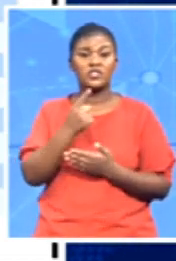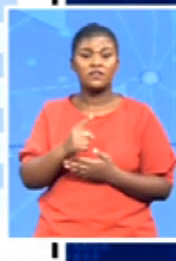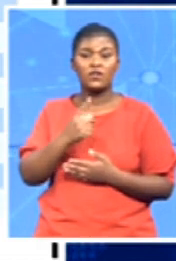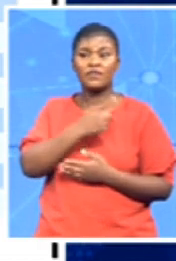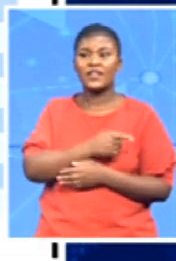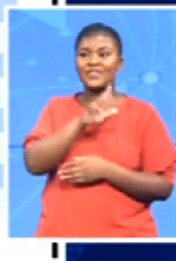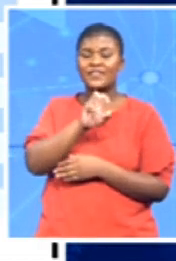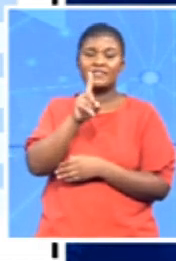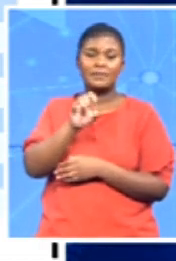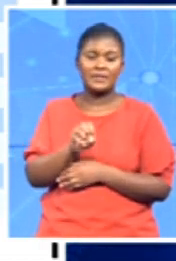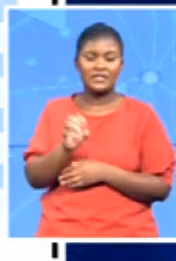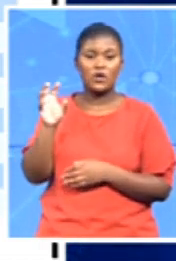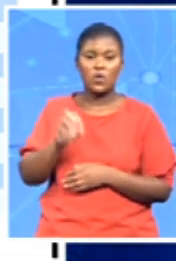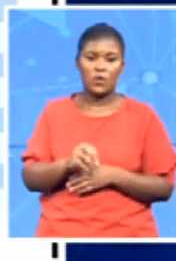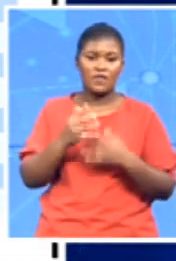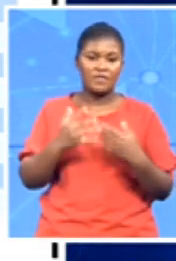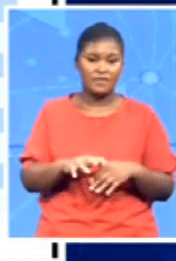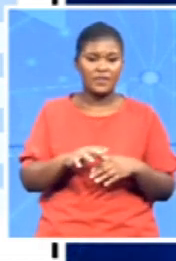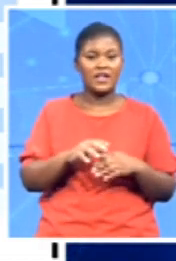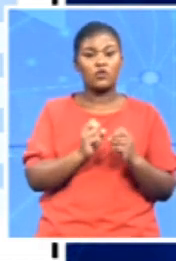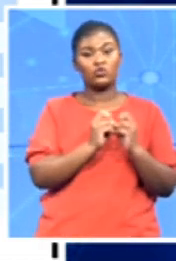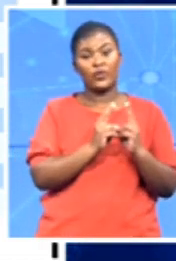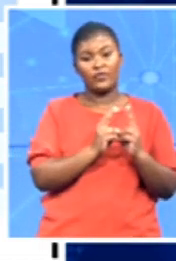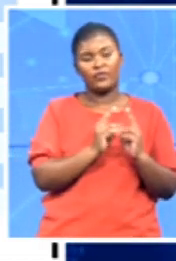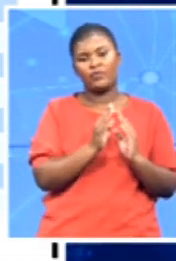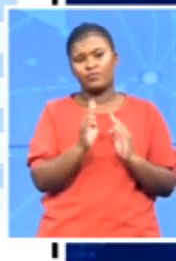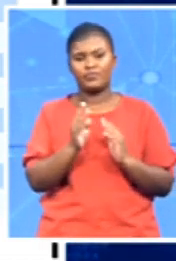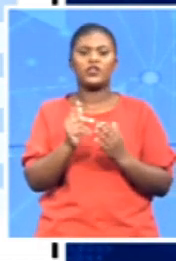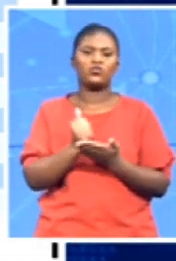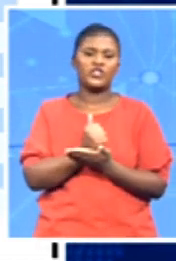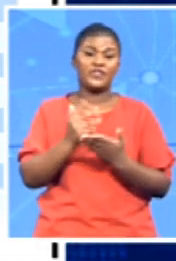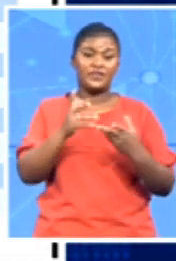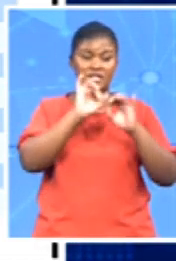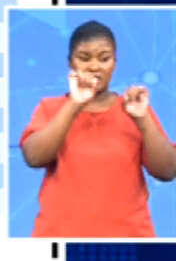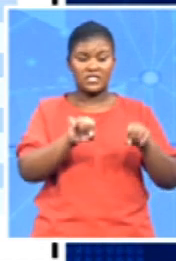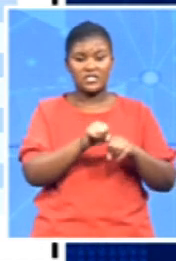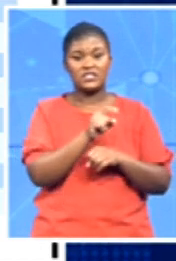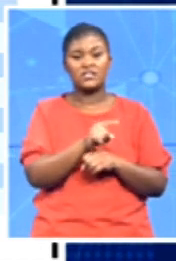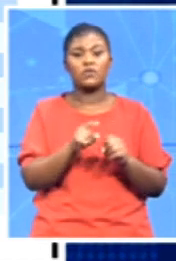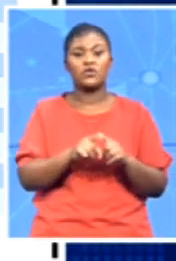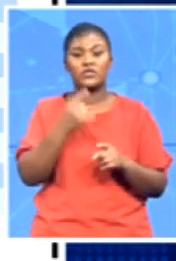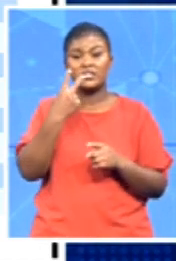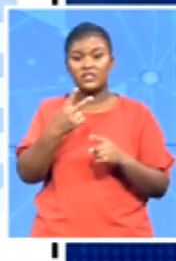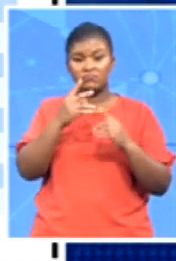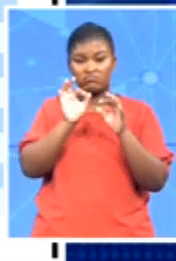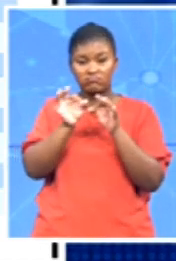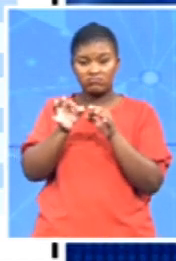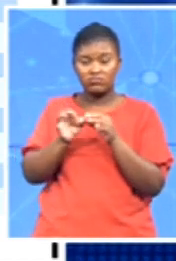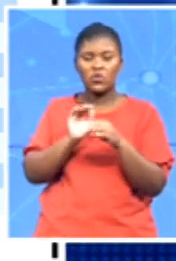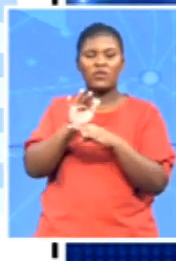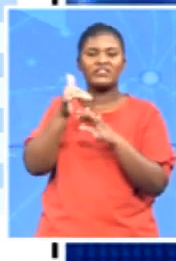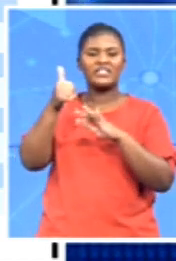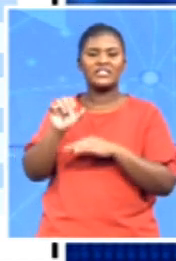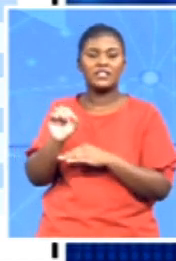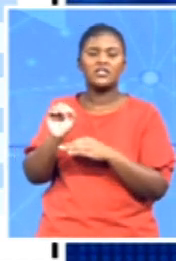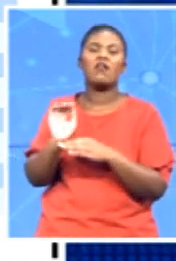over the age of 12 actually is registered on the system. And you can see the breakdown between over 60 is much higher compared to 12 to